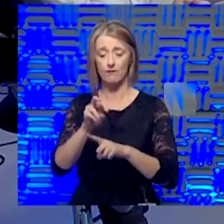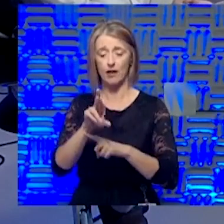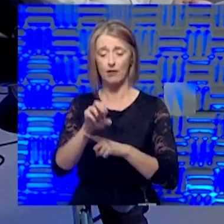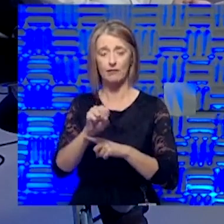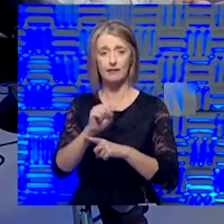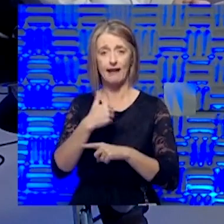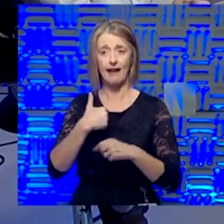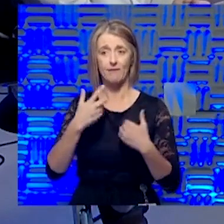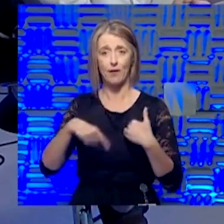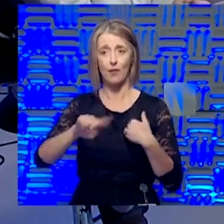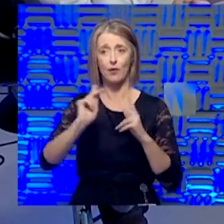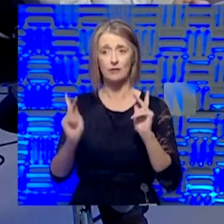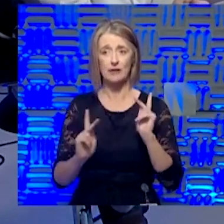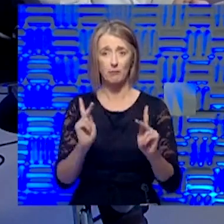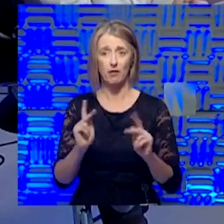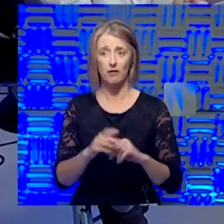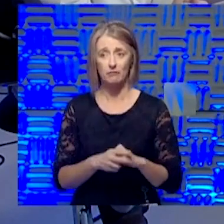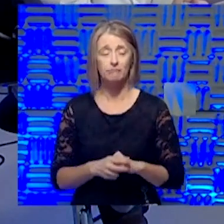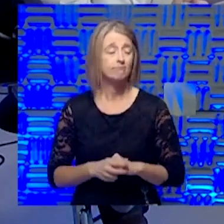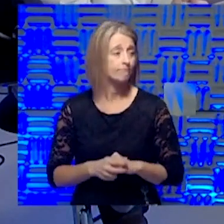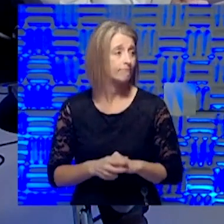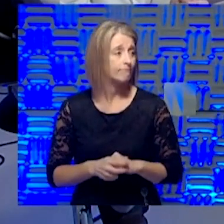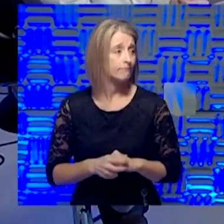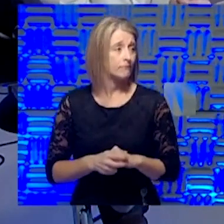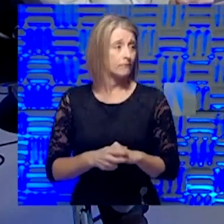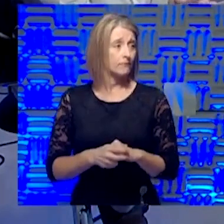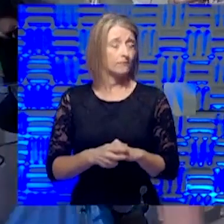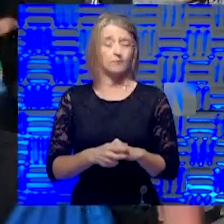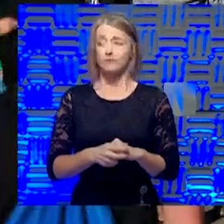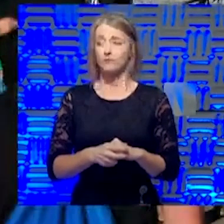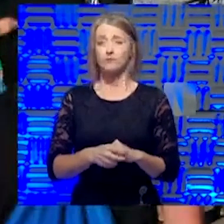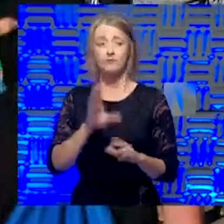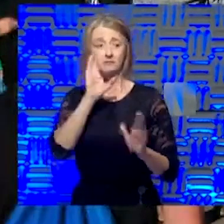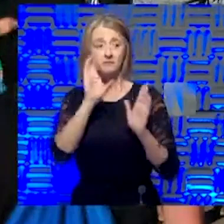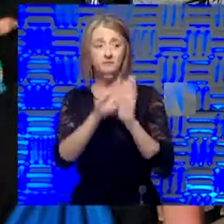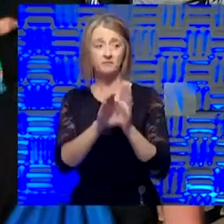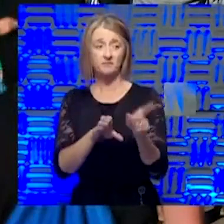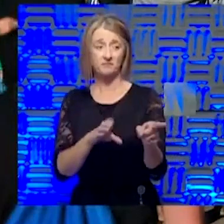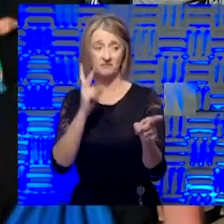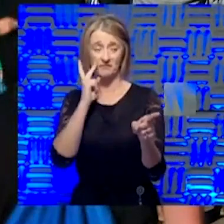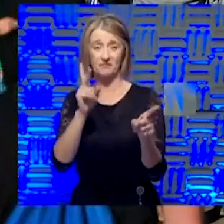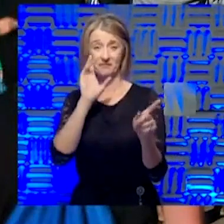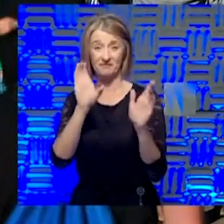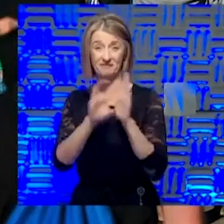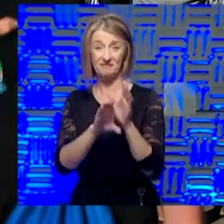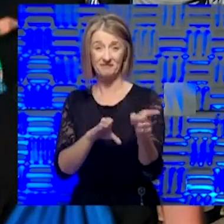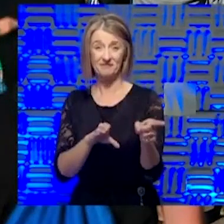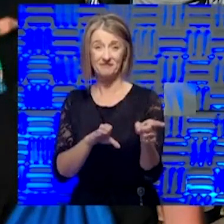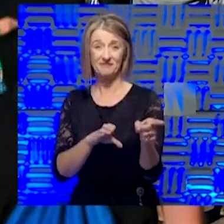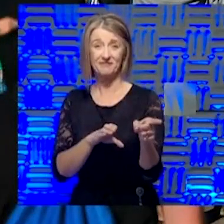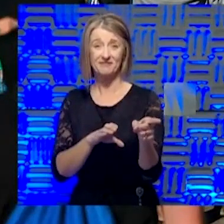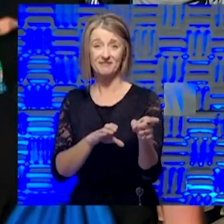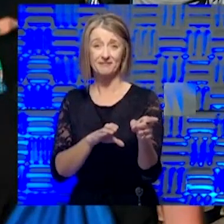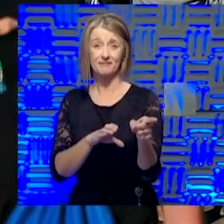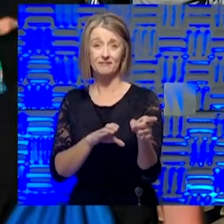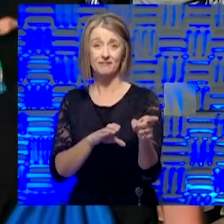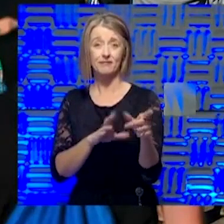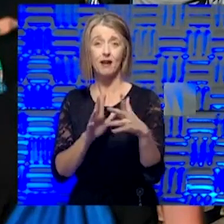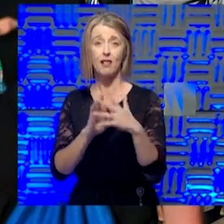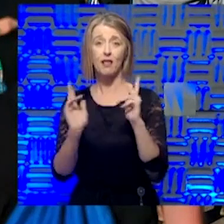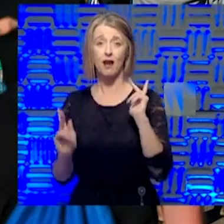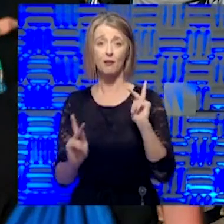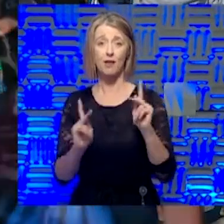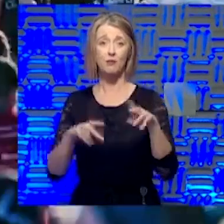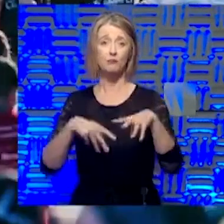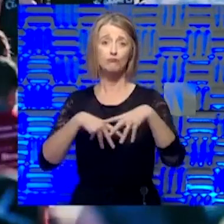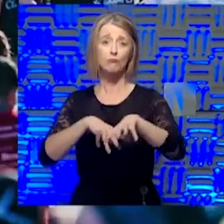have on those people. Were they? Yeah. Well, this is Social a picture on distancing? our screen now. There's a photo that I'm seeing, I think you're seeing, of a lot of people